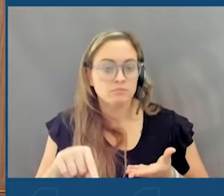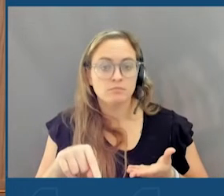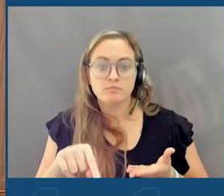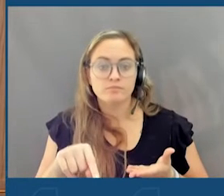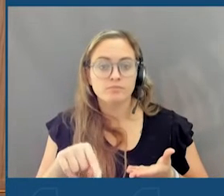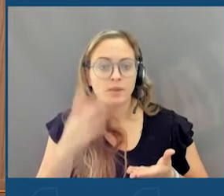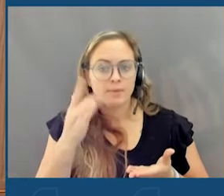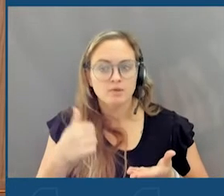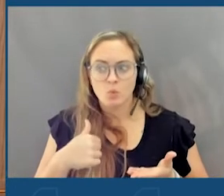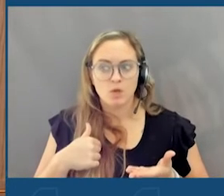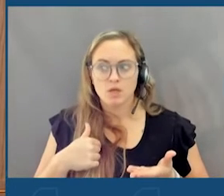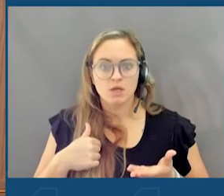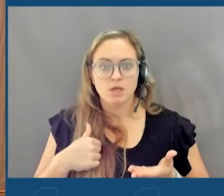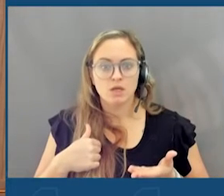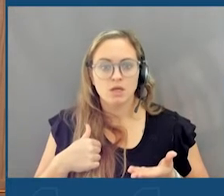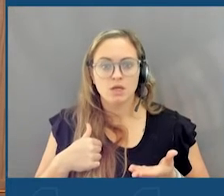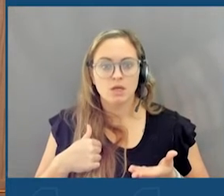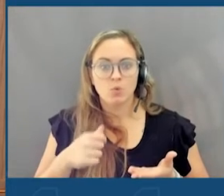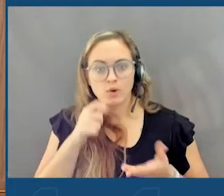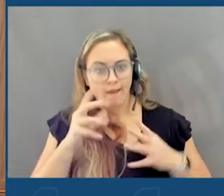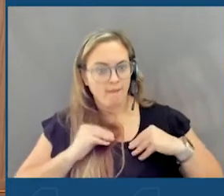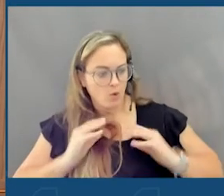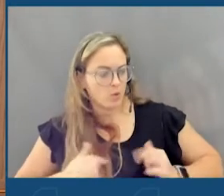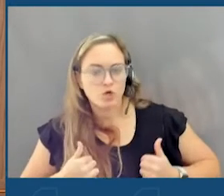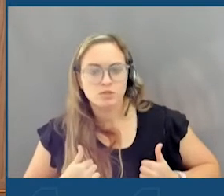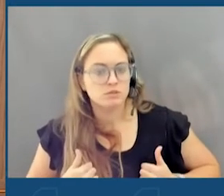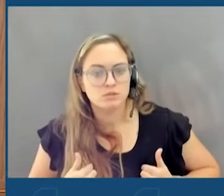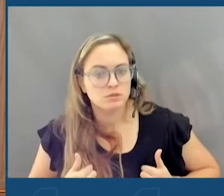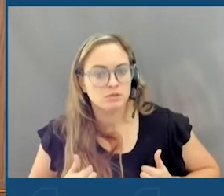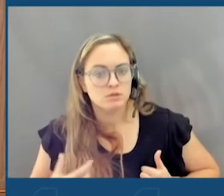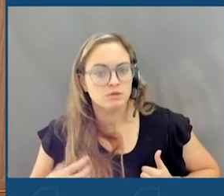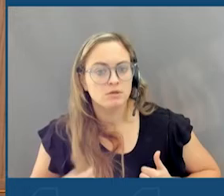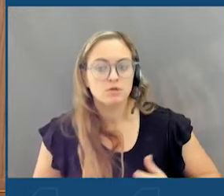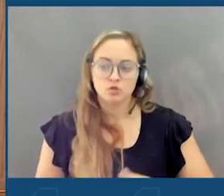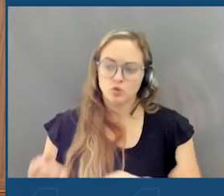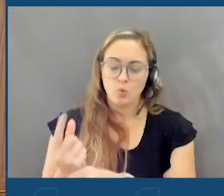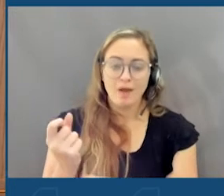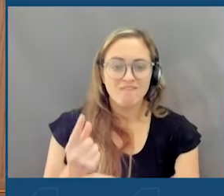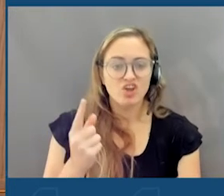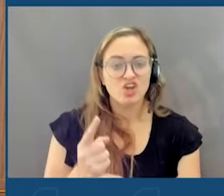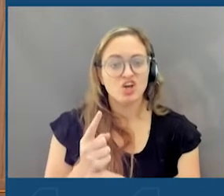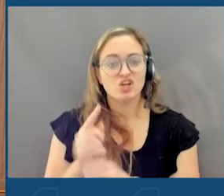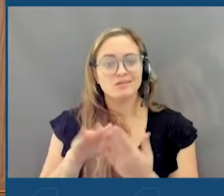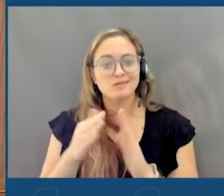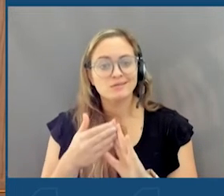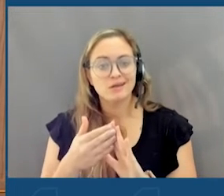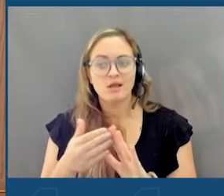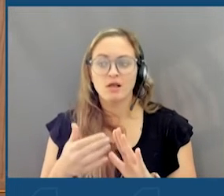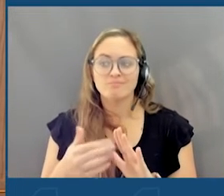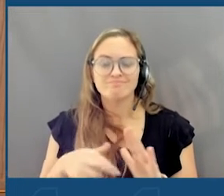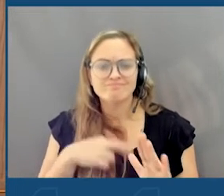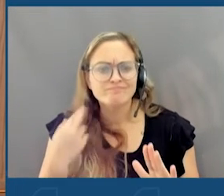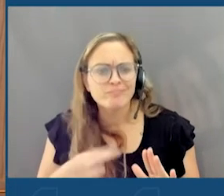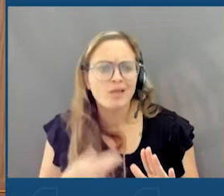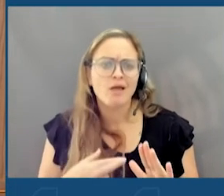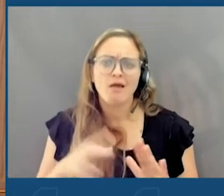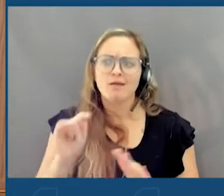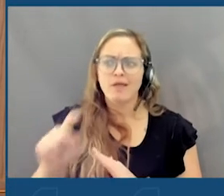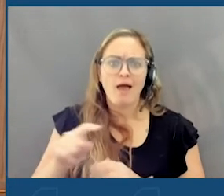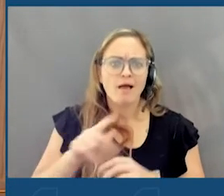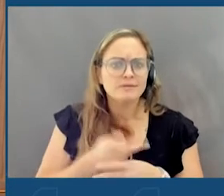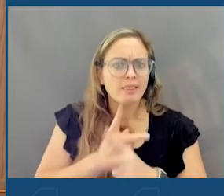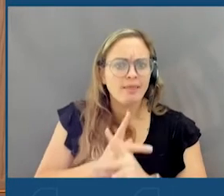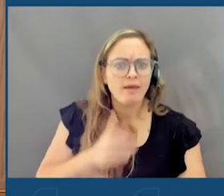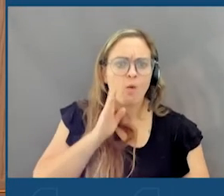weren't the owners. Every year, the city threatened us with a tax lien because